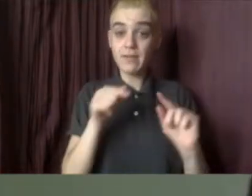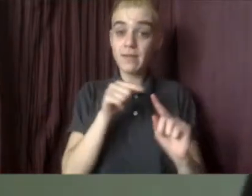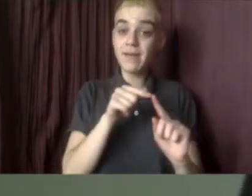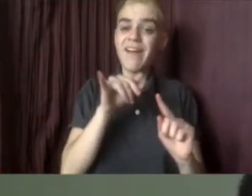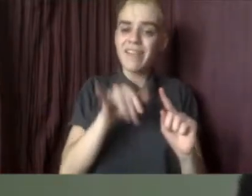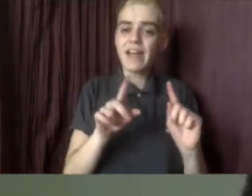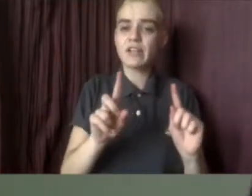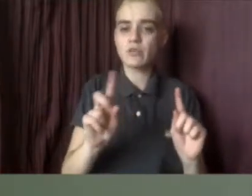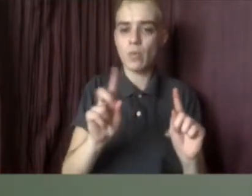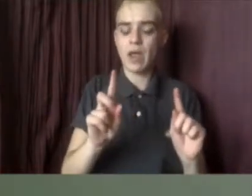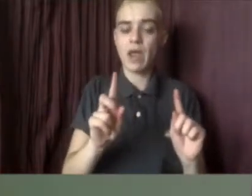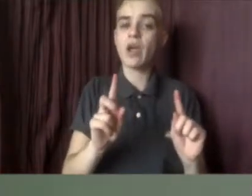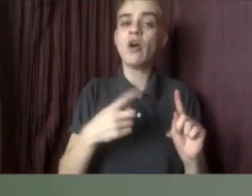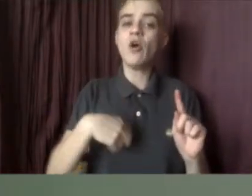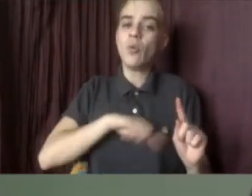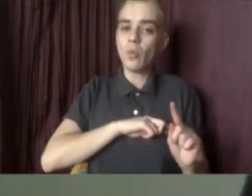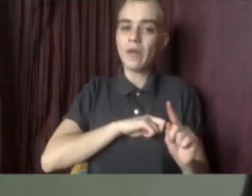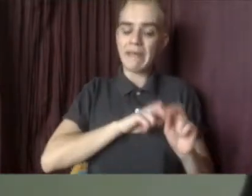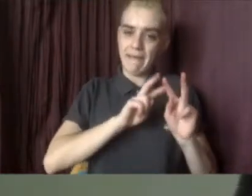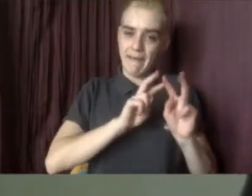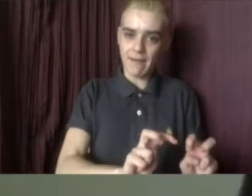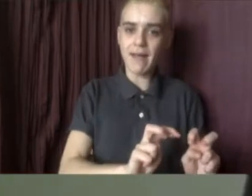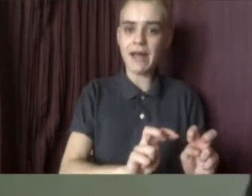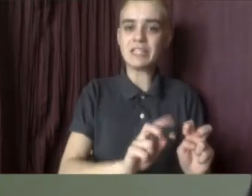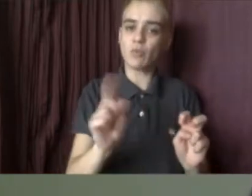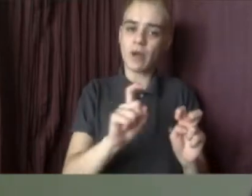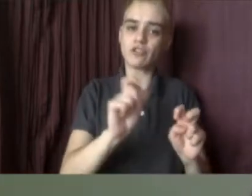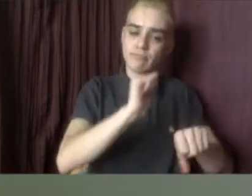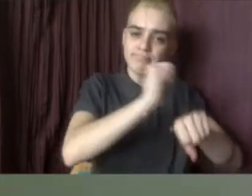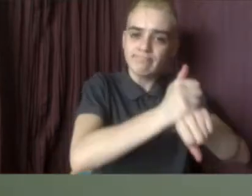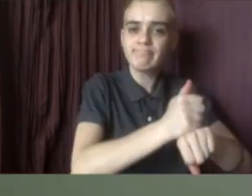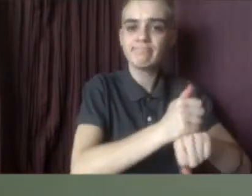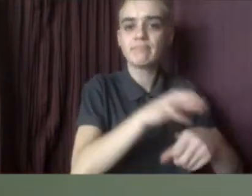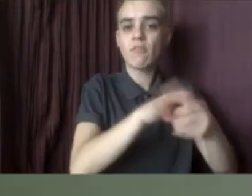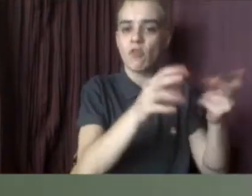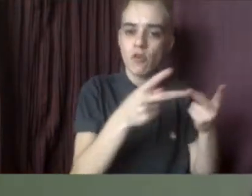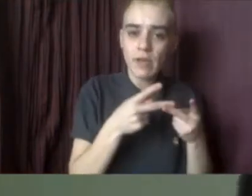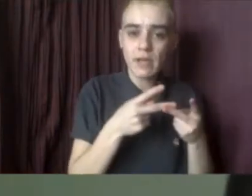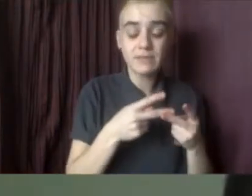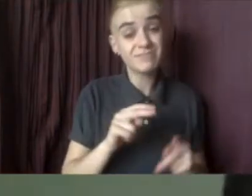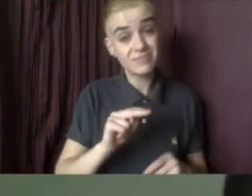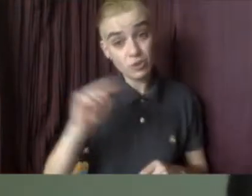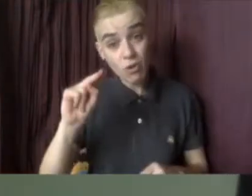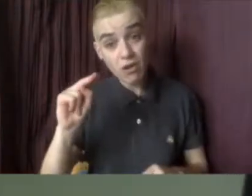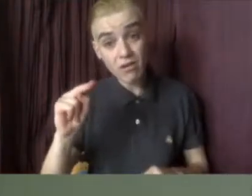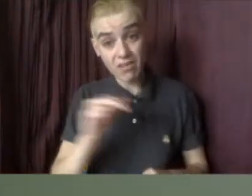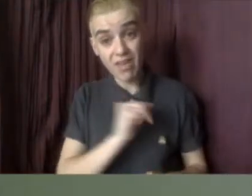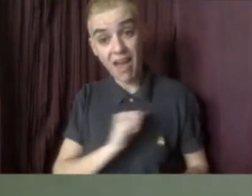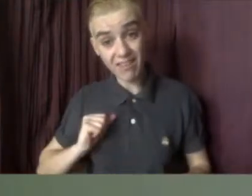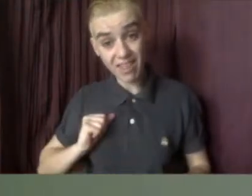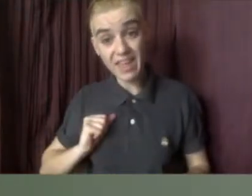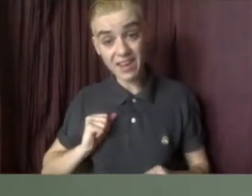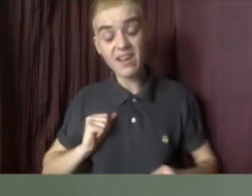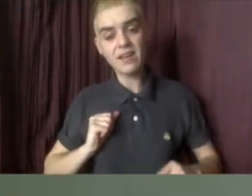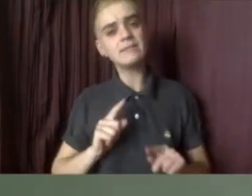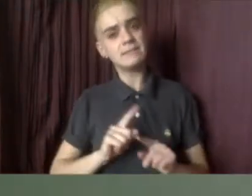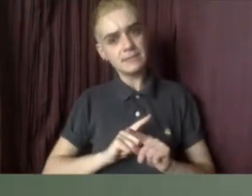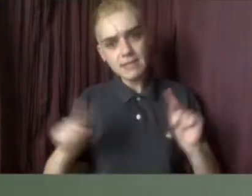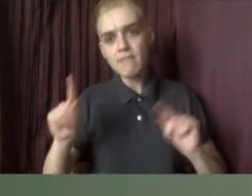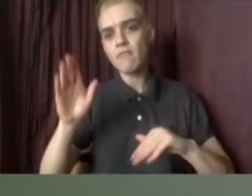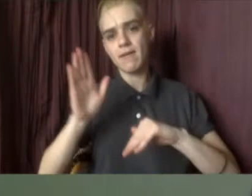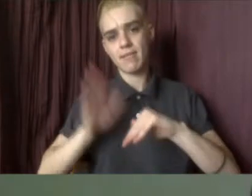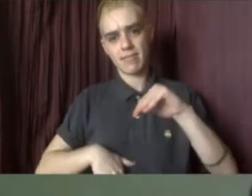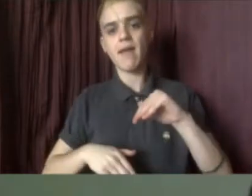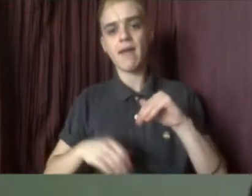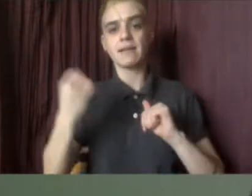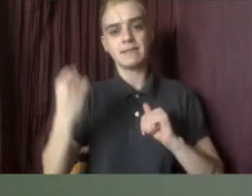some folks who go to mosque, right? Like there's some real local nuances that are important. So having someone from the state come in and intervene just isn't